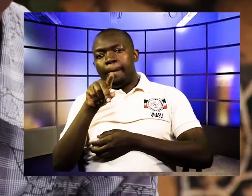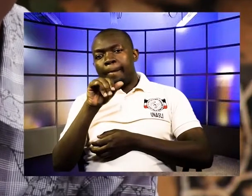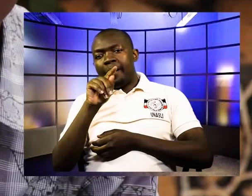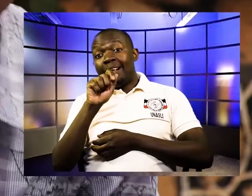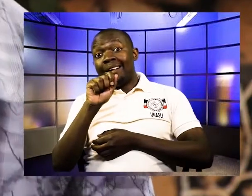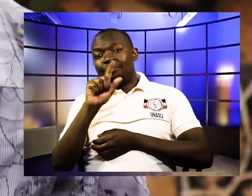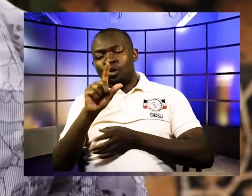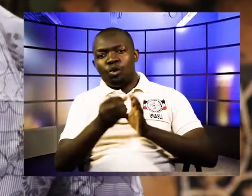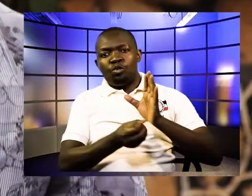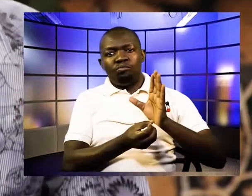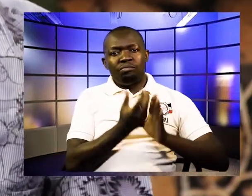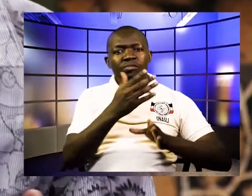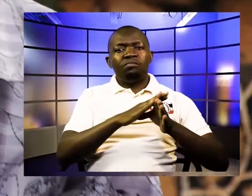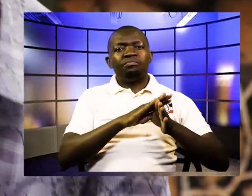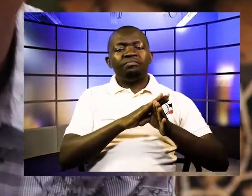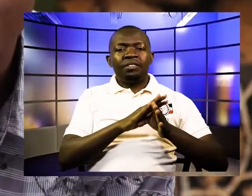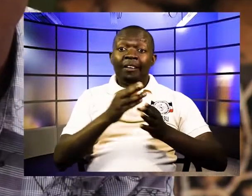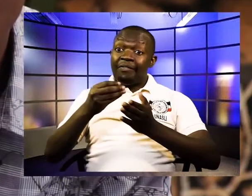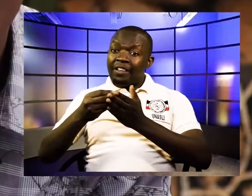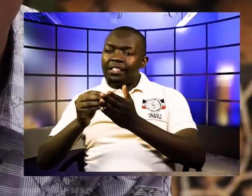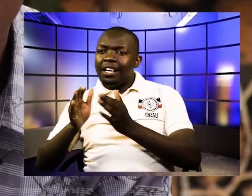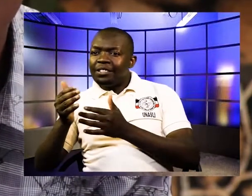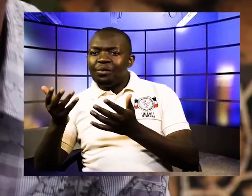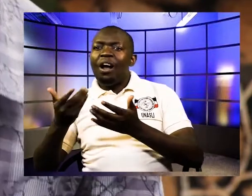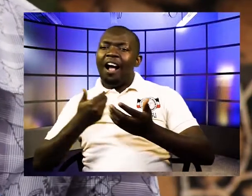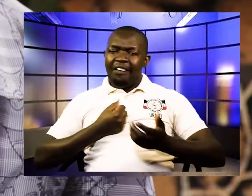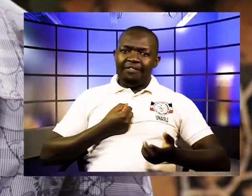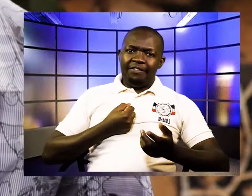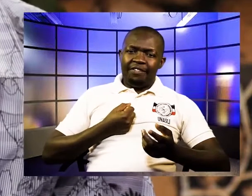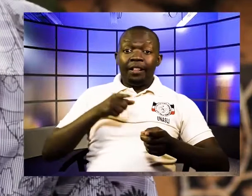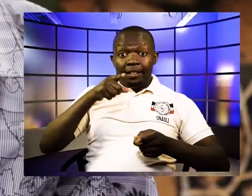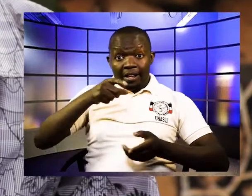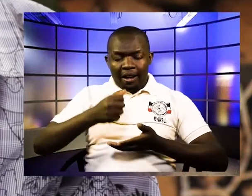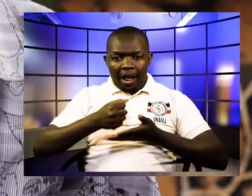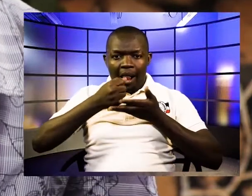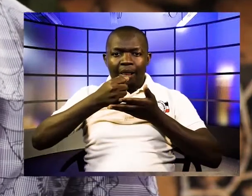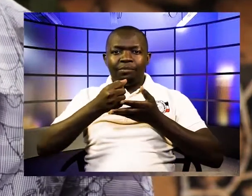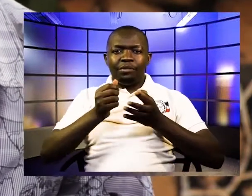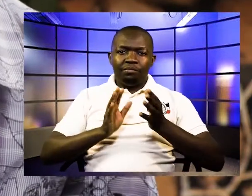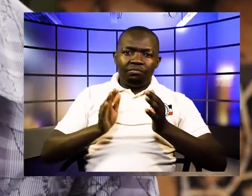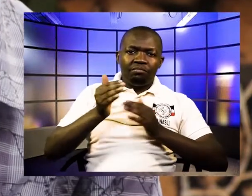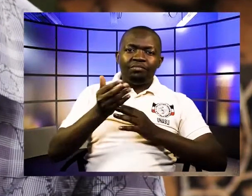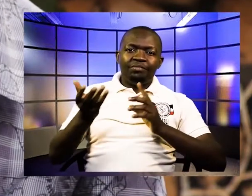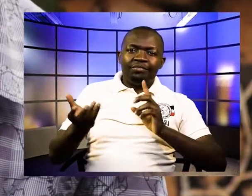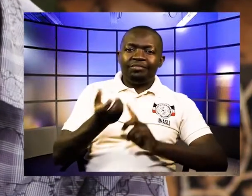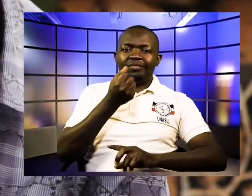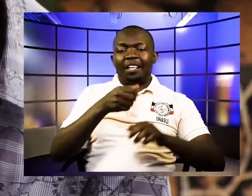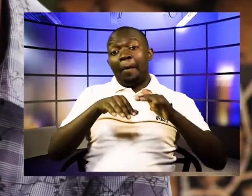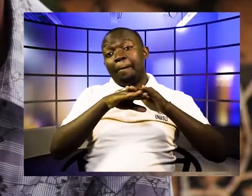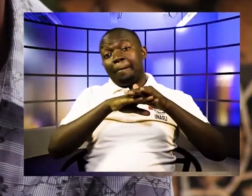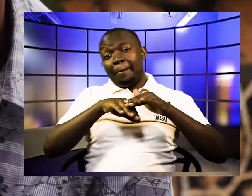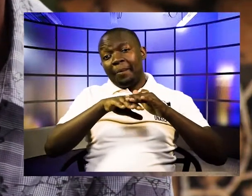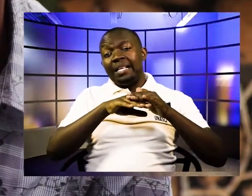generating activity. They have where they can access finance to acquire basic needs. But also the other